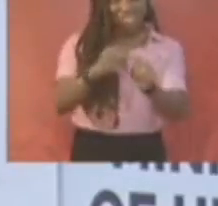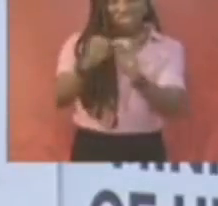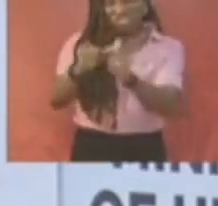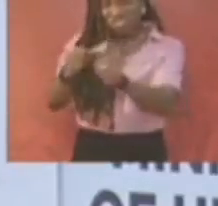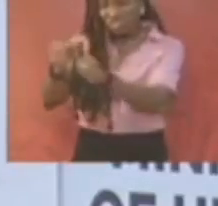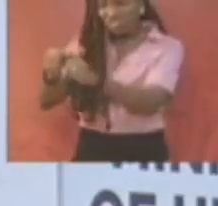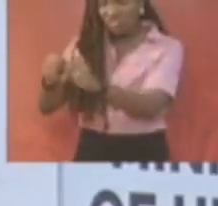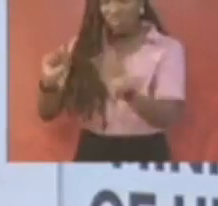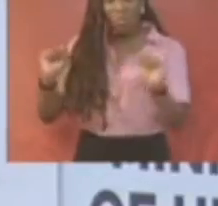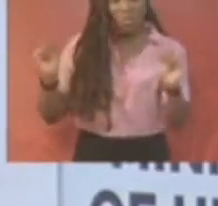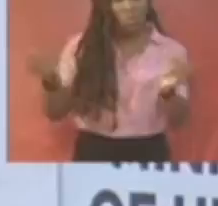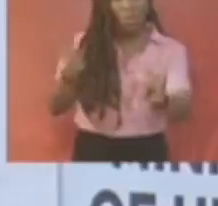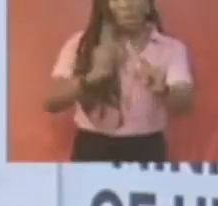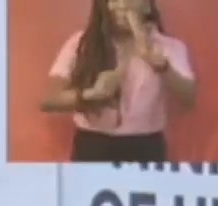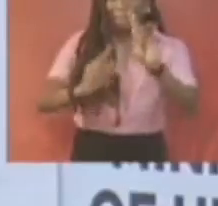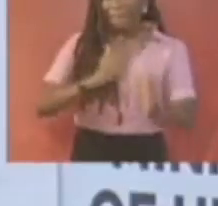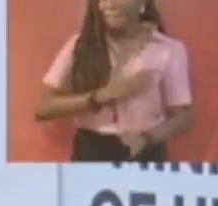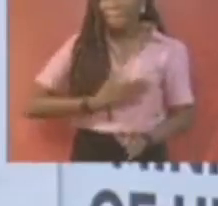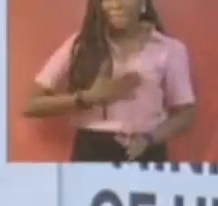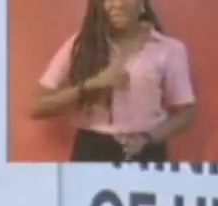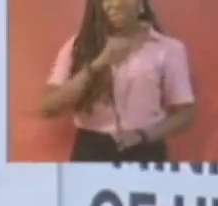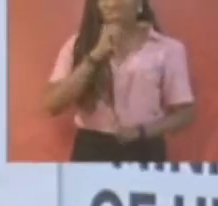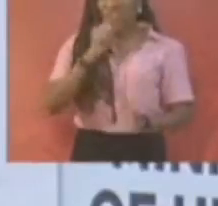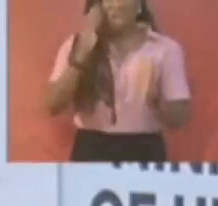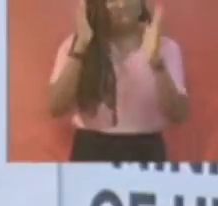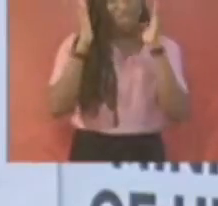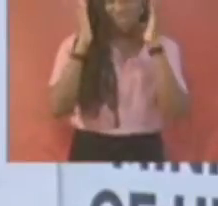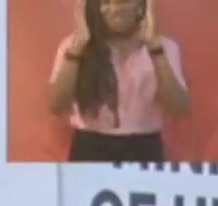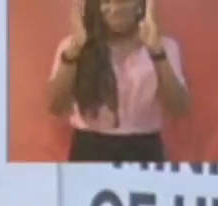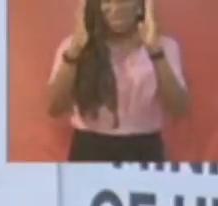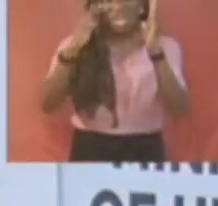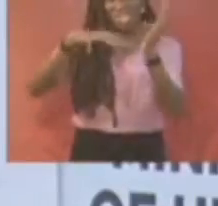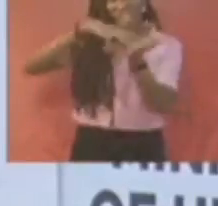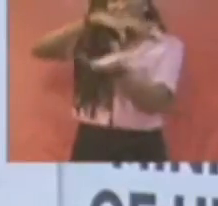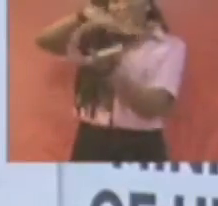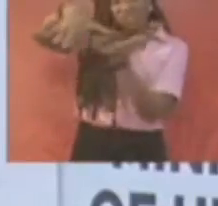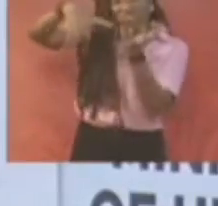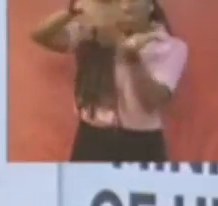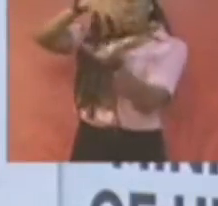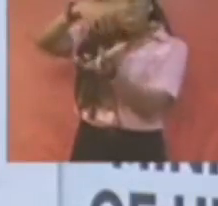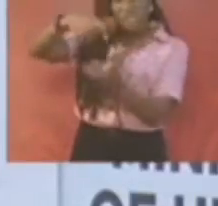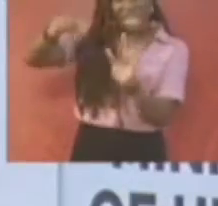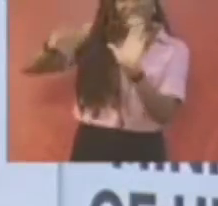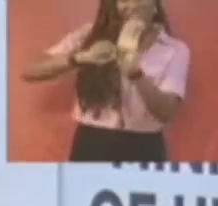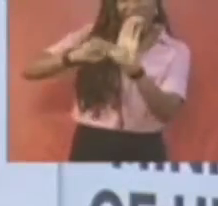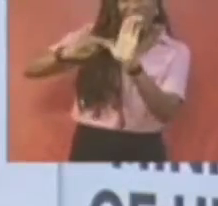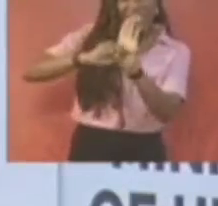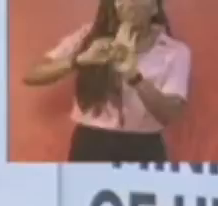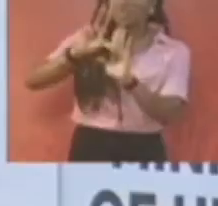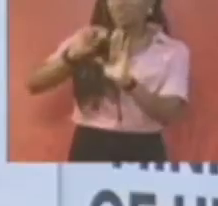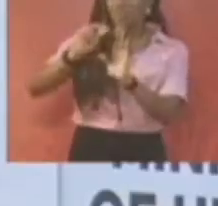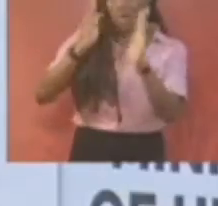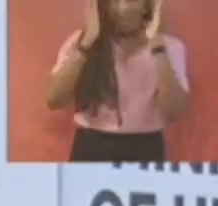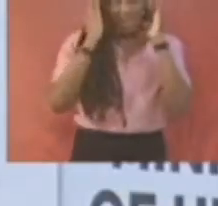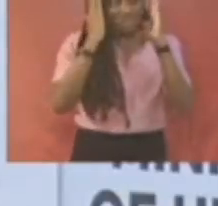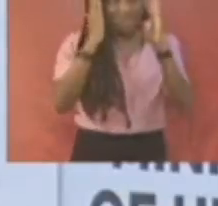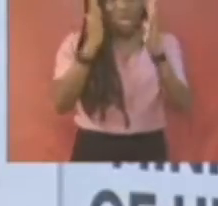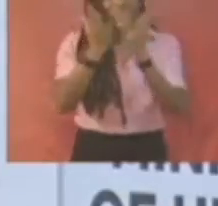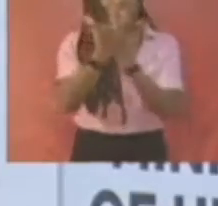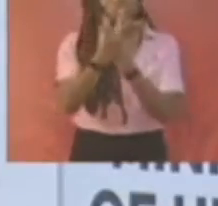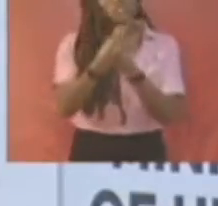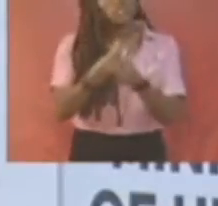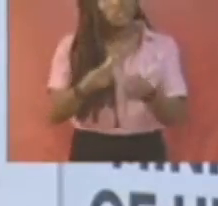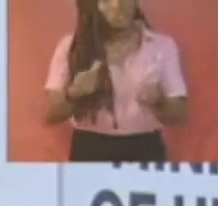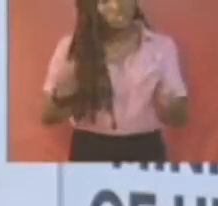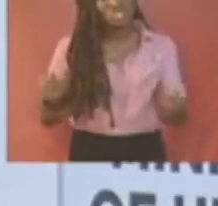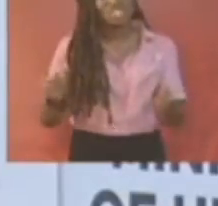but to everyone, let us not be too focused on the controversy aspect. Let us be focused on the solution aspect, and